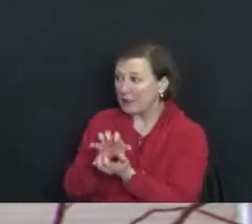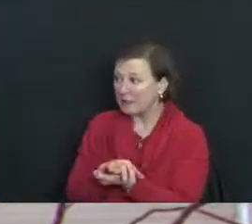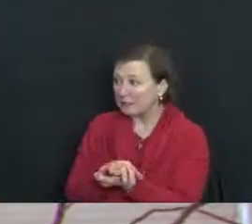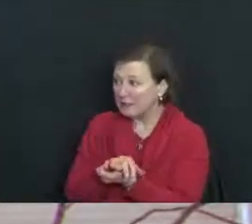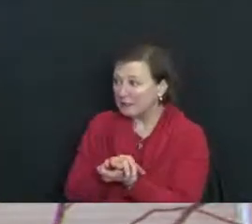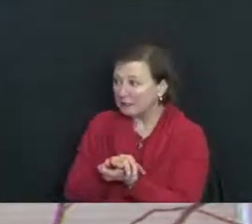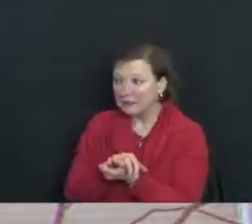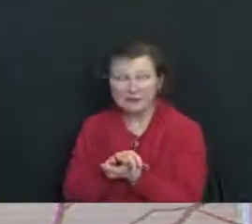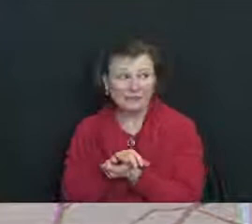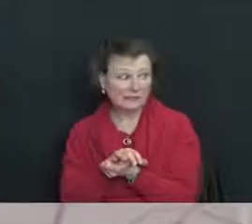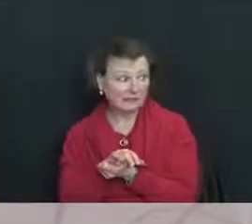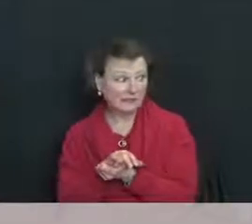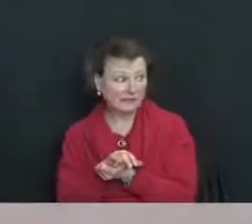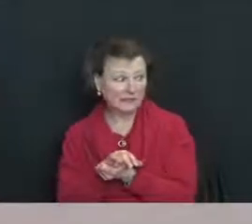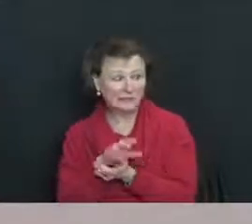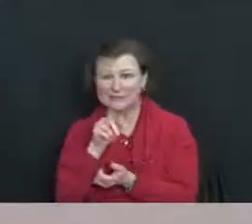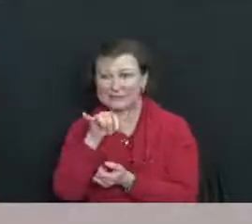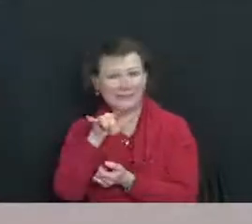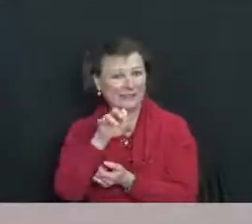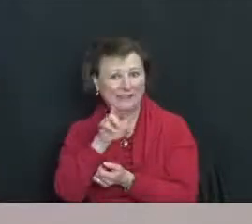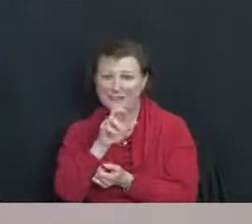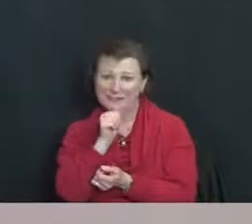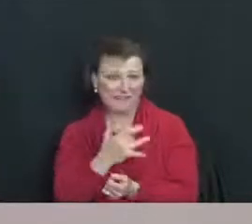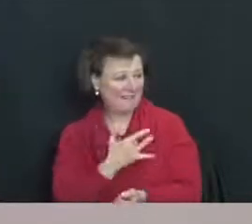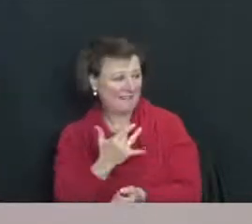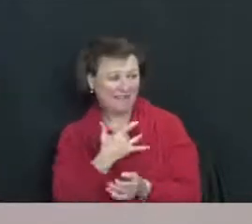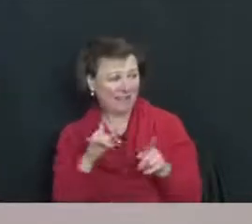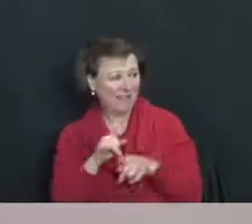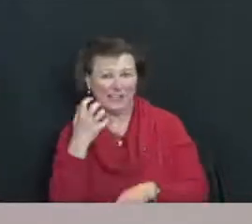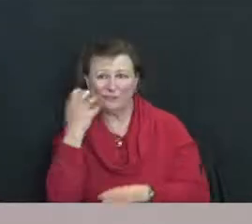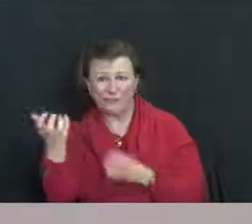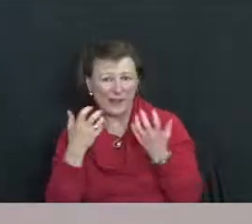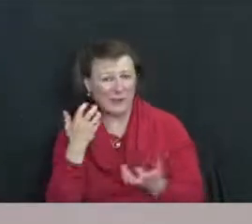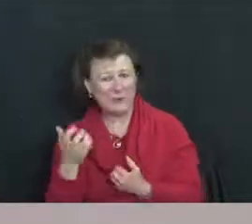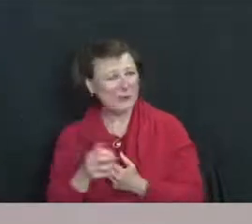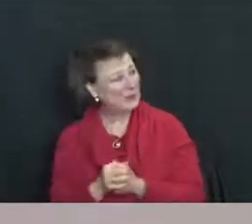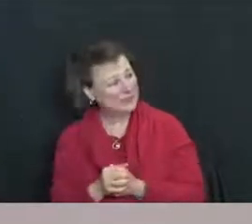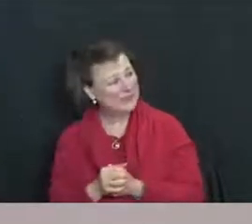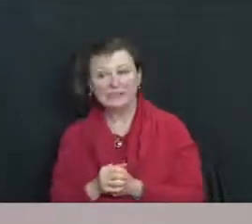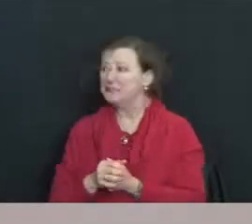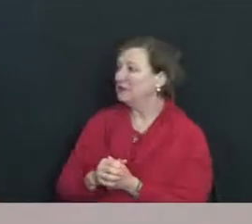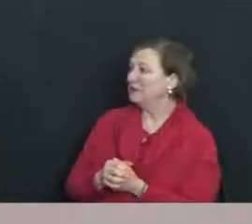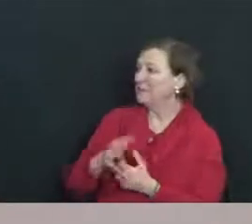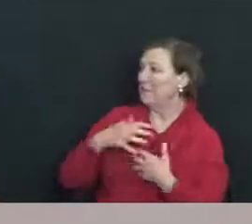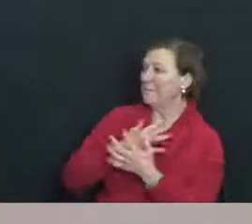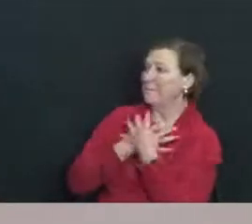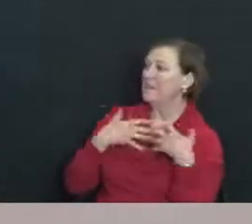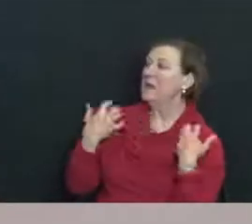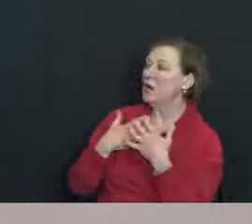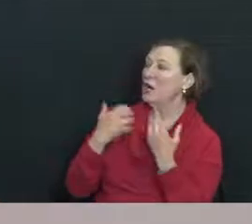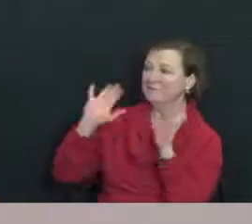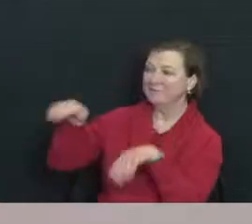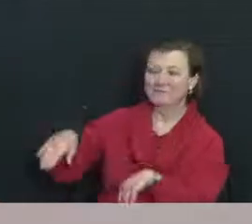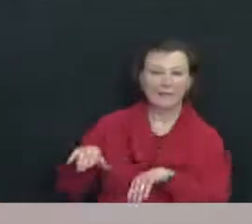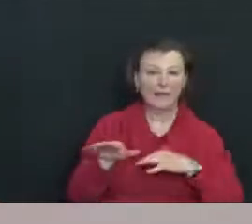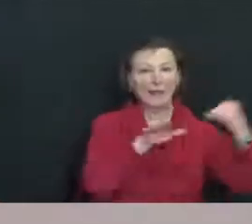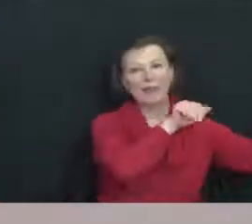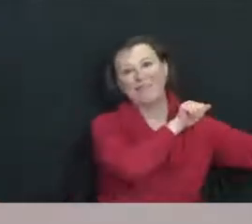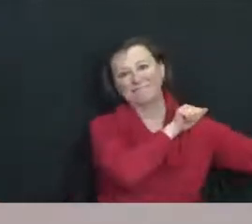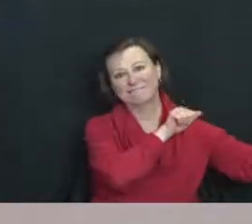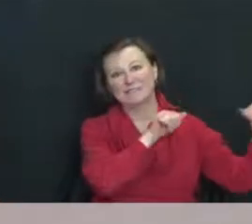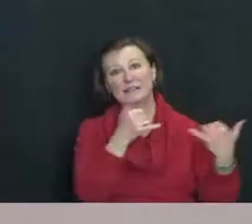Roar! But Taylor didn't feel like shouting, so the bear left.